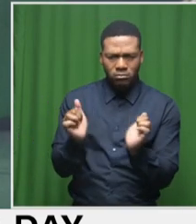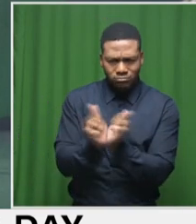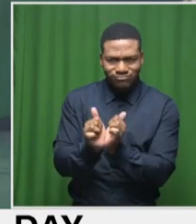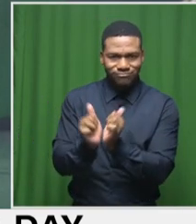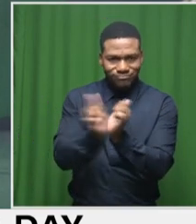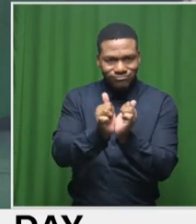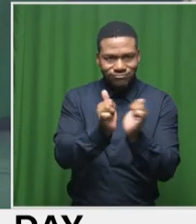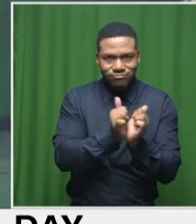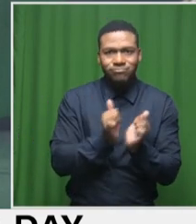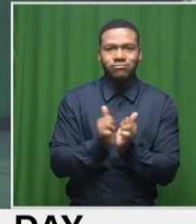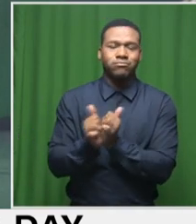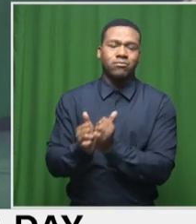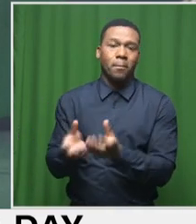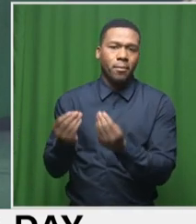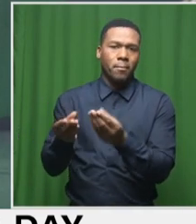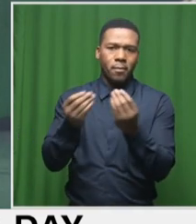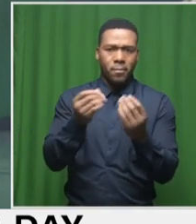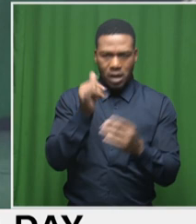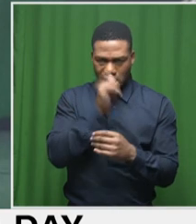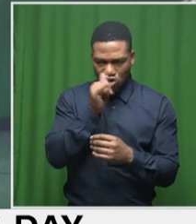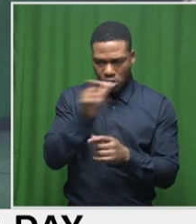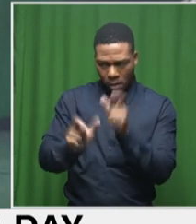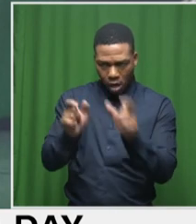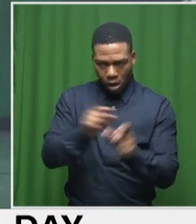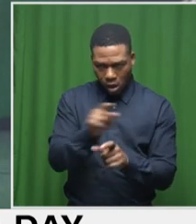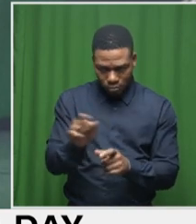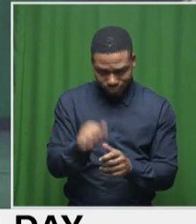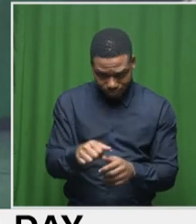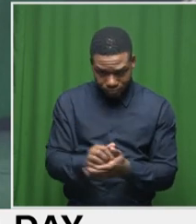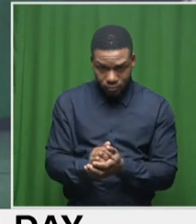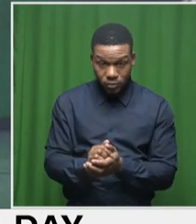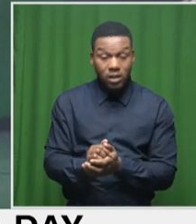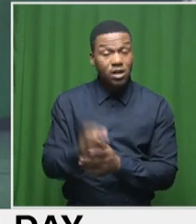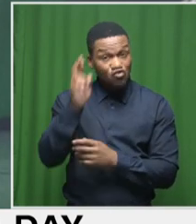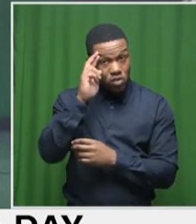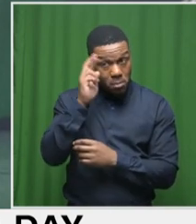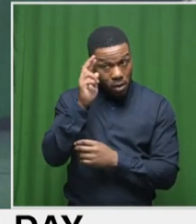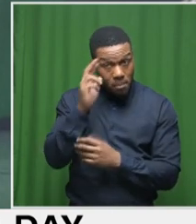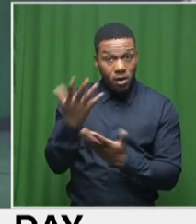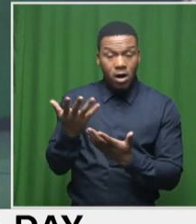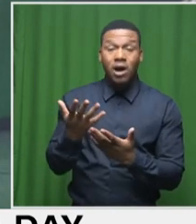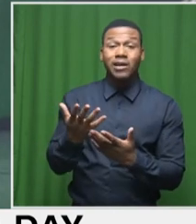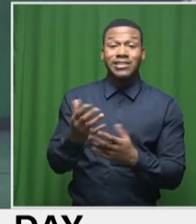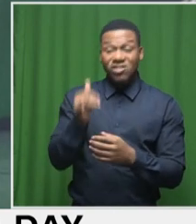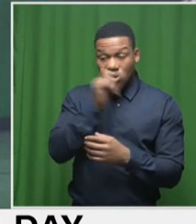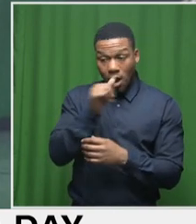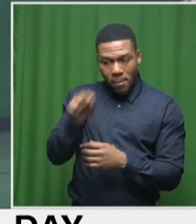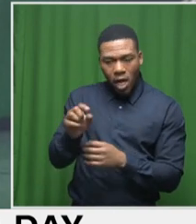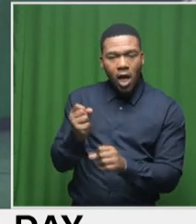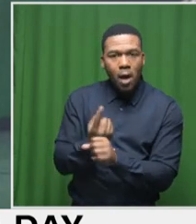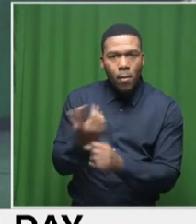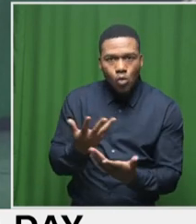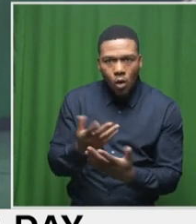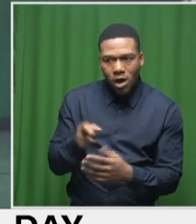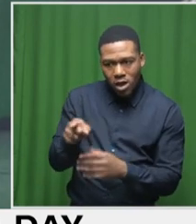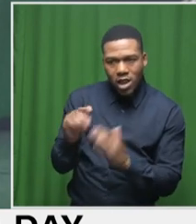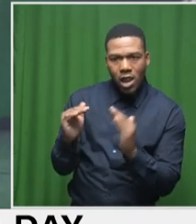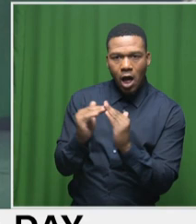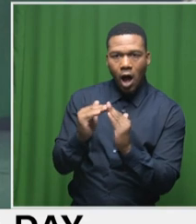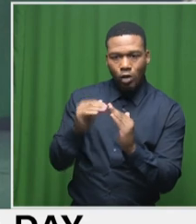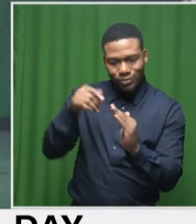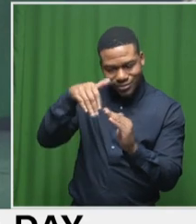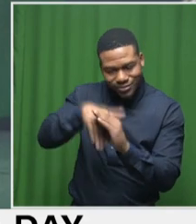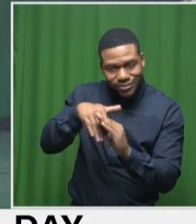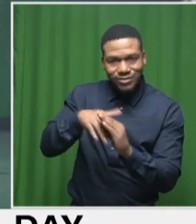the community, because remember, many of these crimes have been taking place in the household where people are asleep. Now we have come